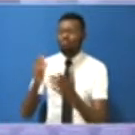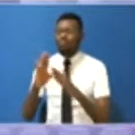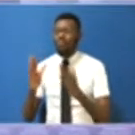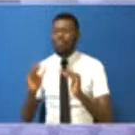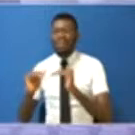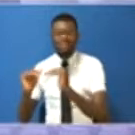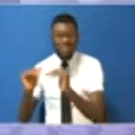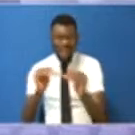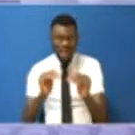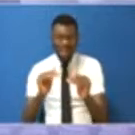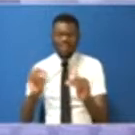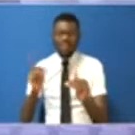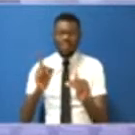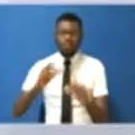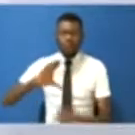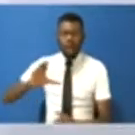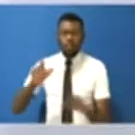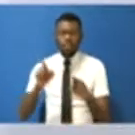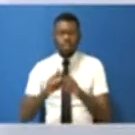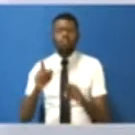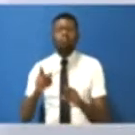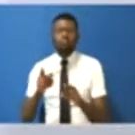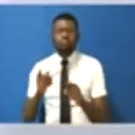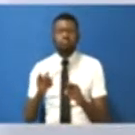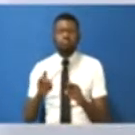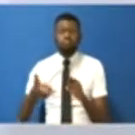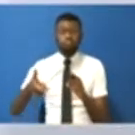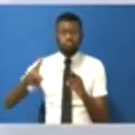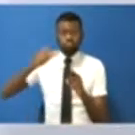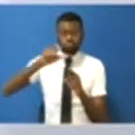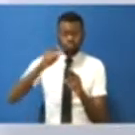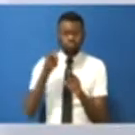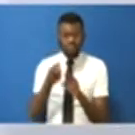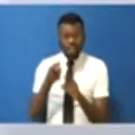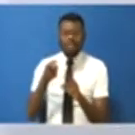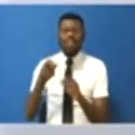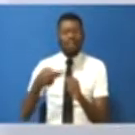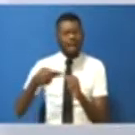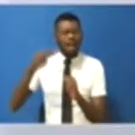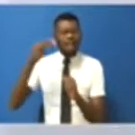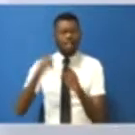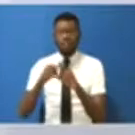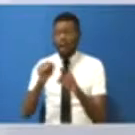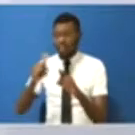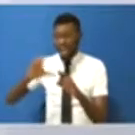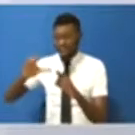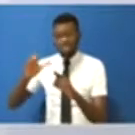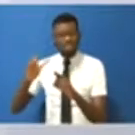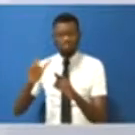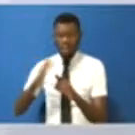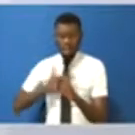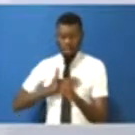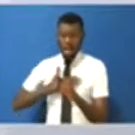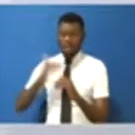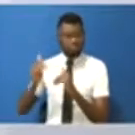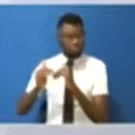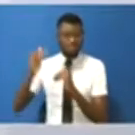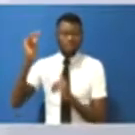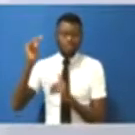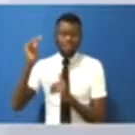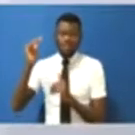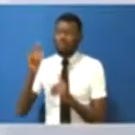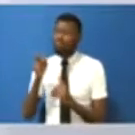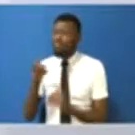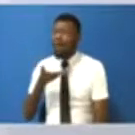share for nairobi city county which remains to be the highest and over and above what any other county gets you gather you have a response on